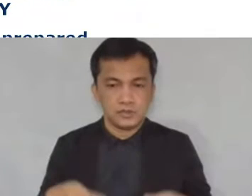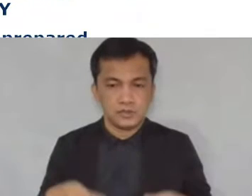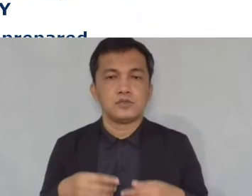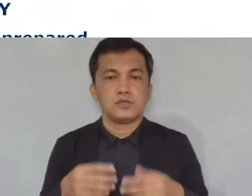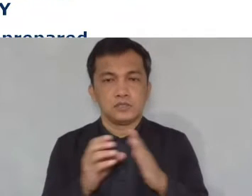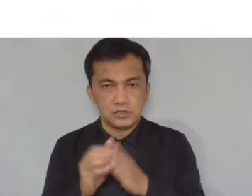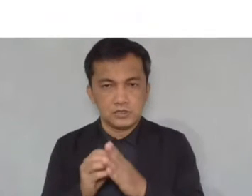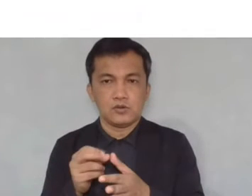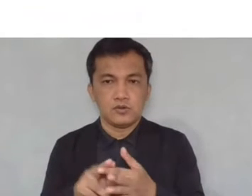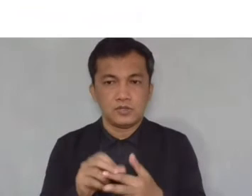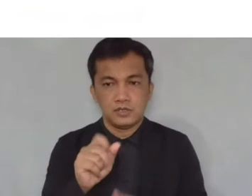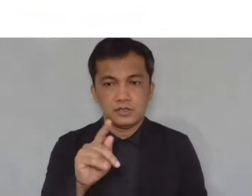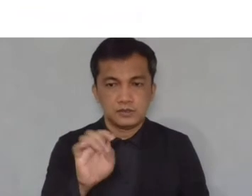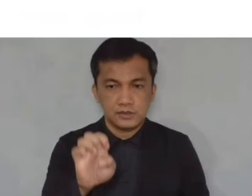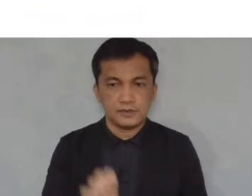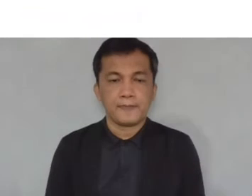state.